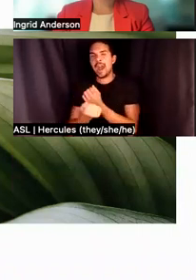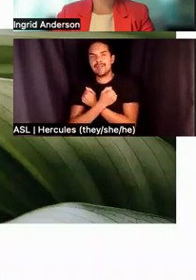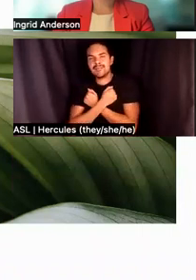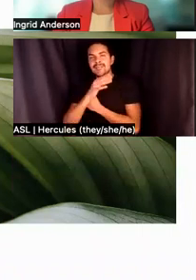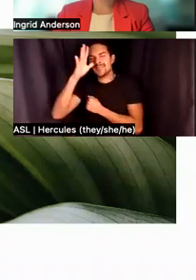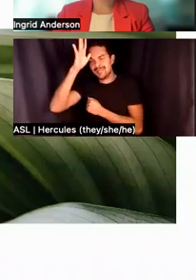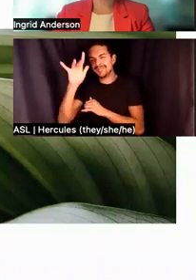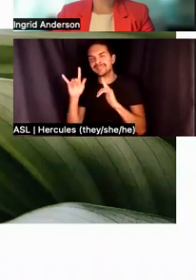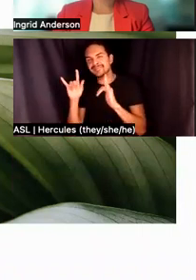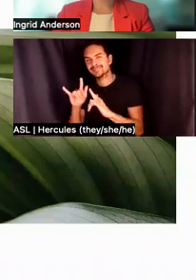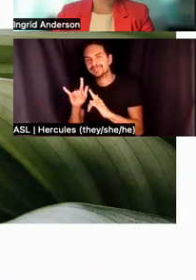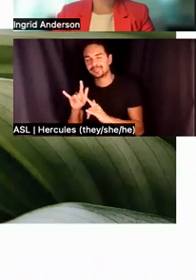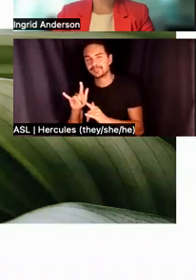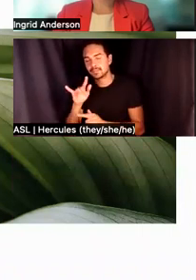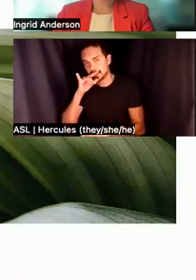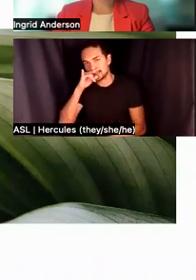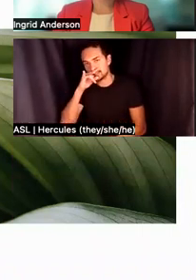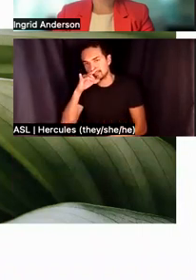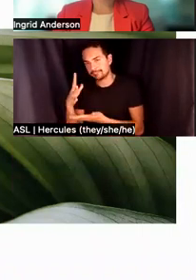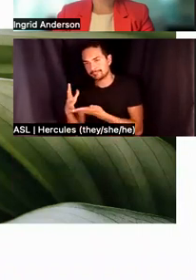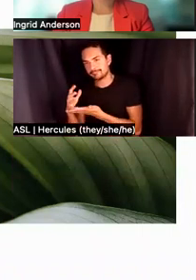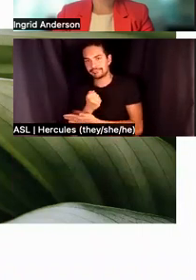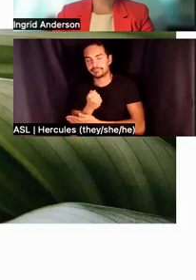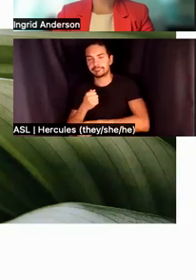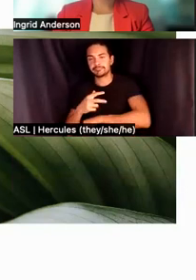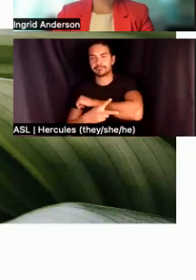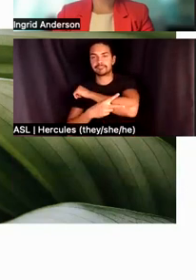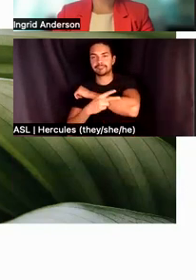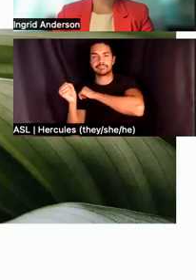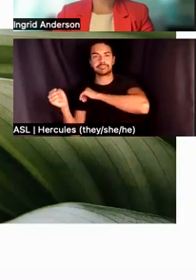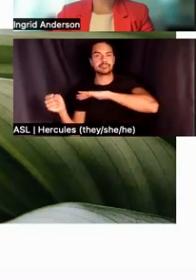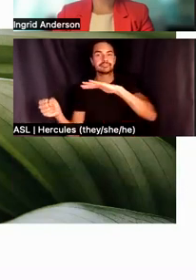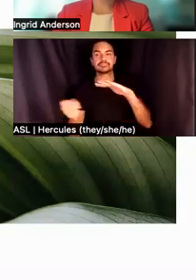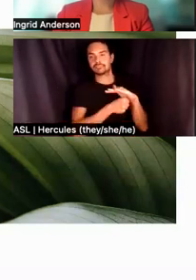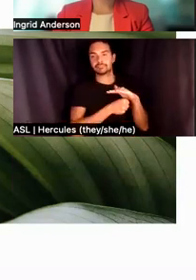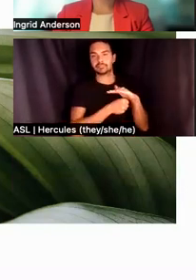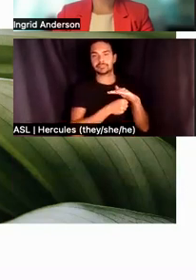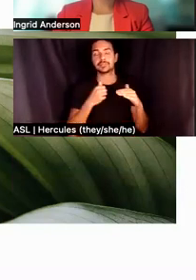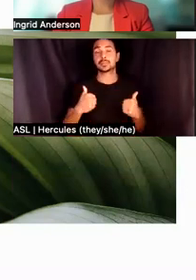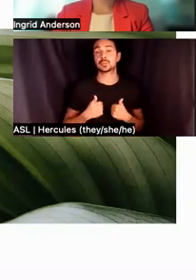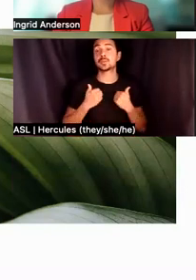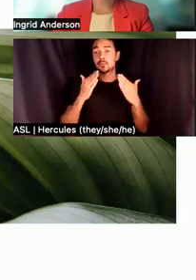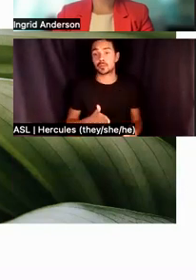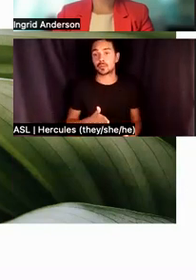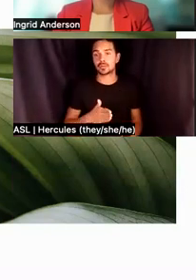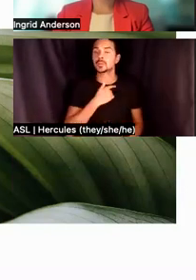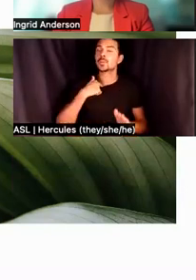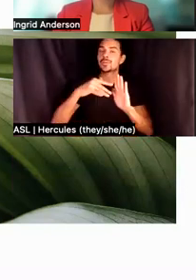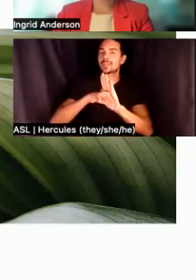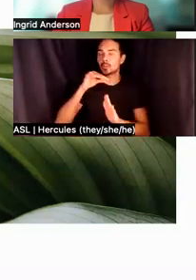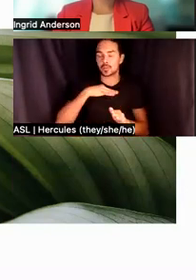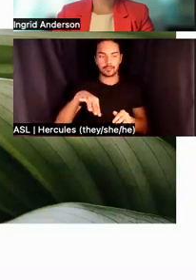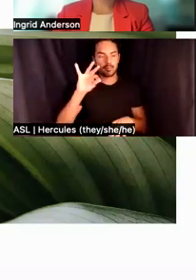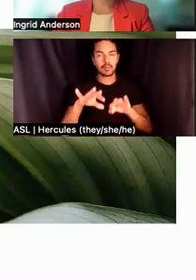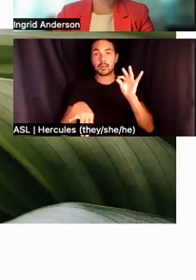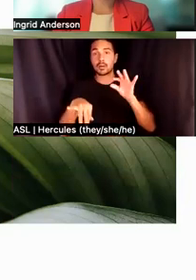to go to these schools. And so for the survivors that did live, because we found out, as we're finding out more